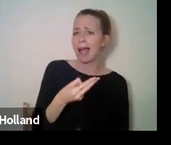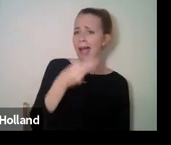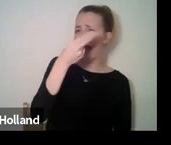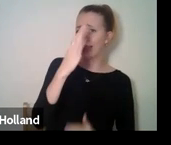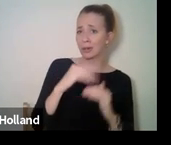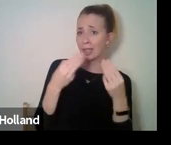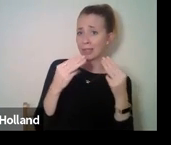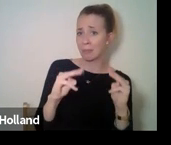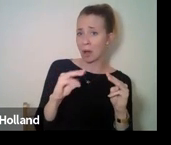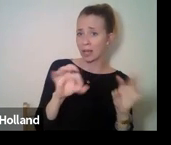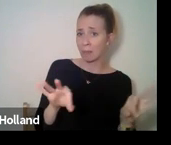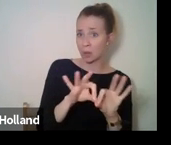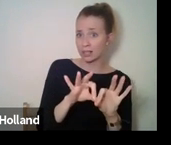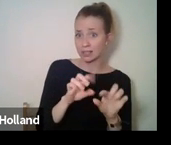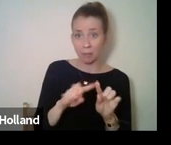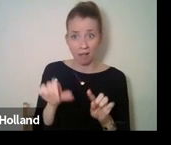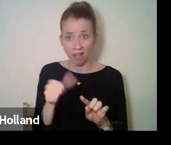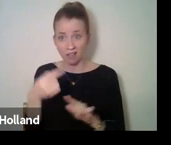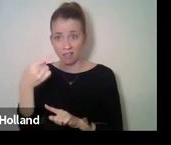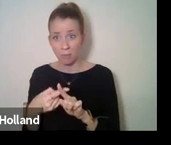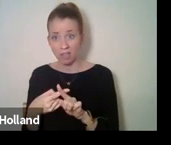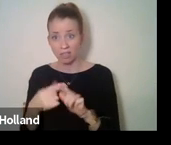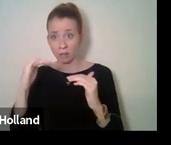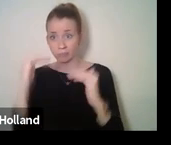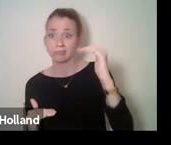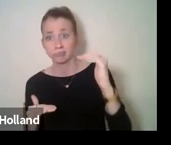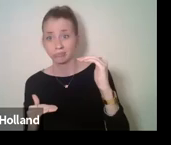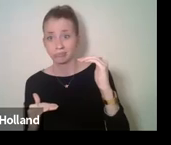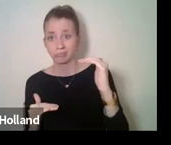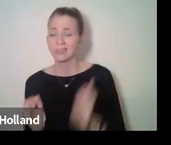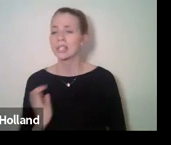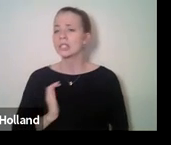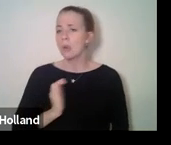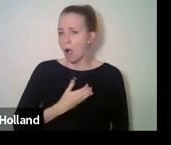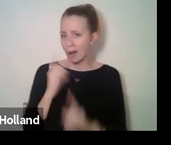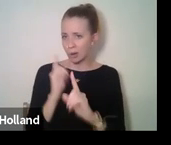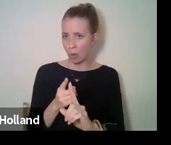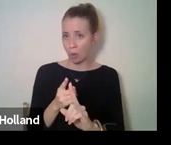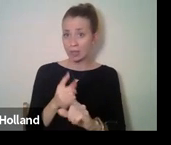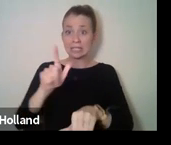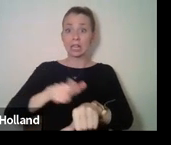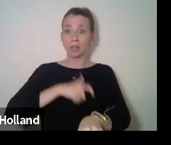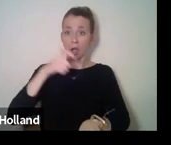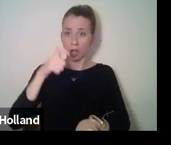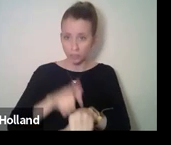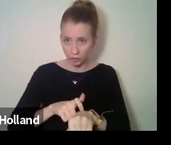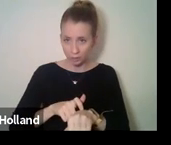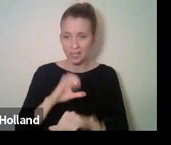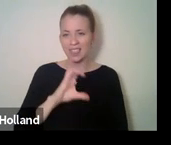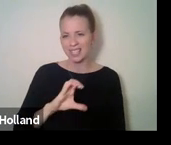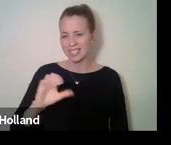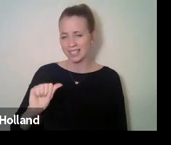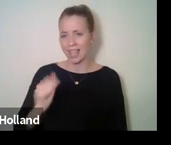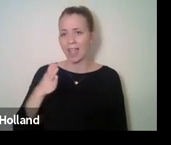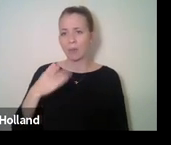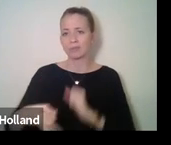might be lower. The goal is for the CCA rate to save customers money over the time of the